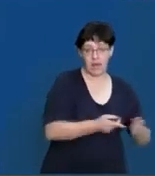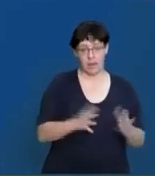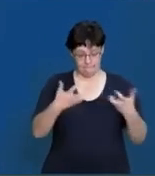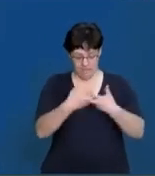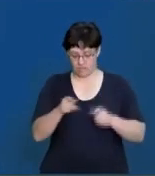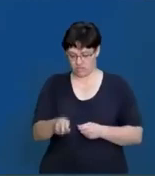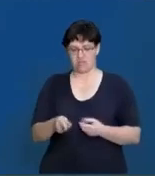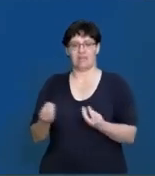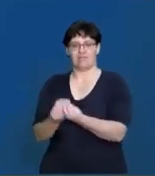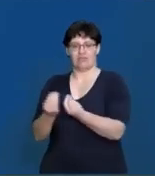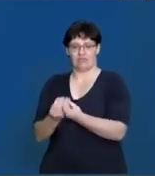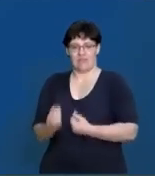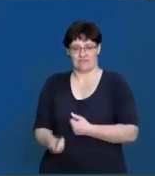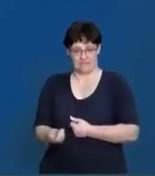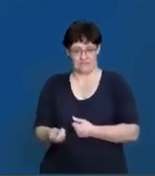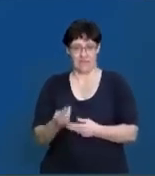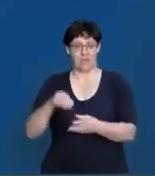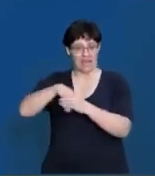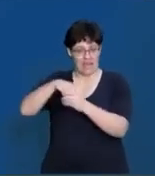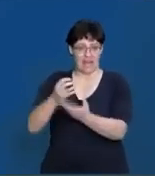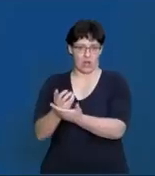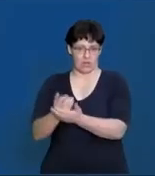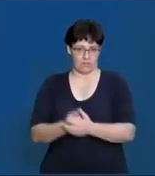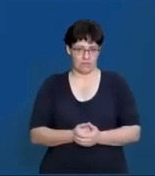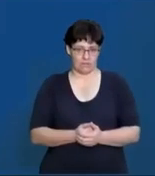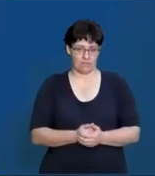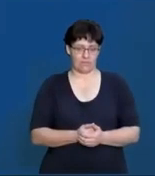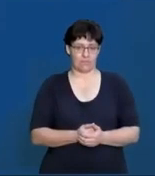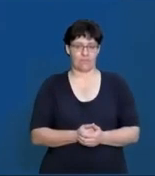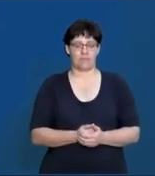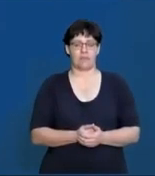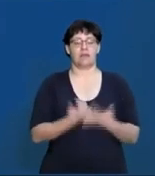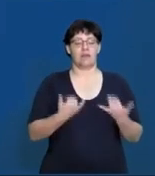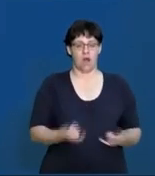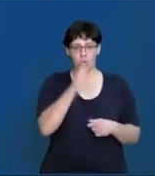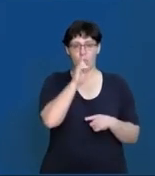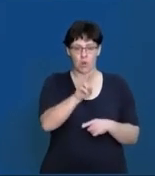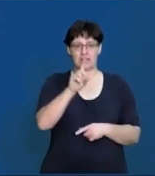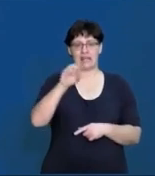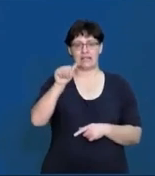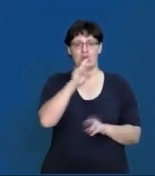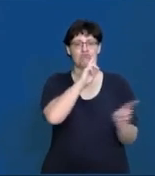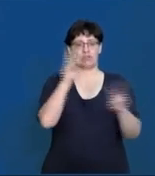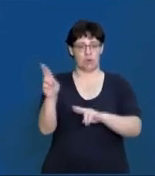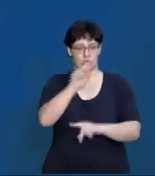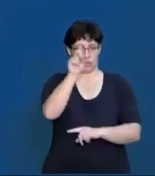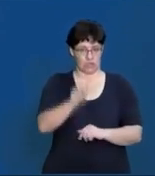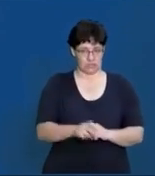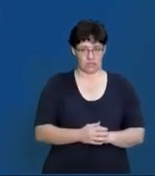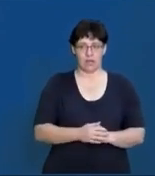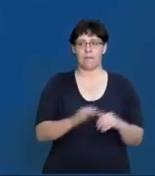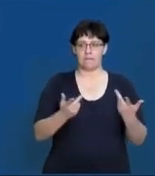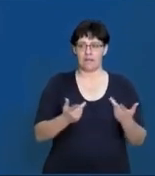circulation can match the available goods in the economy. Right. Let's look at the data response